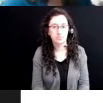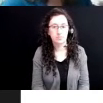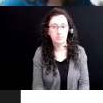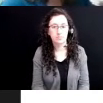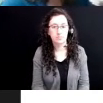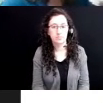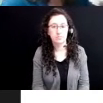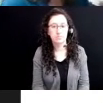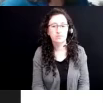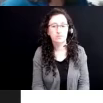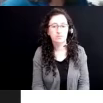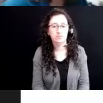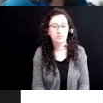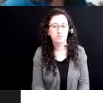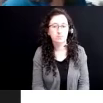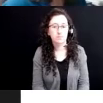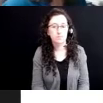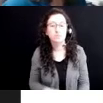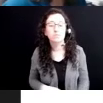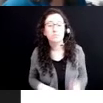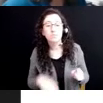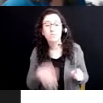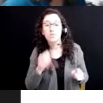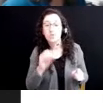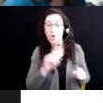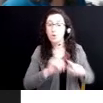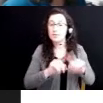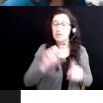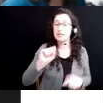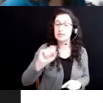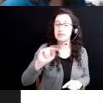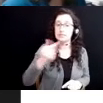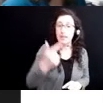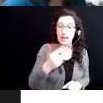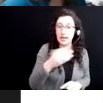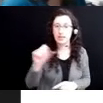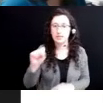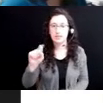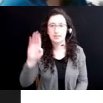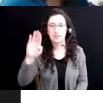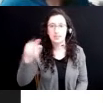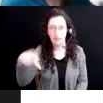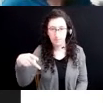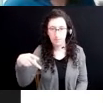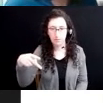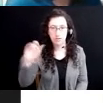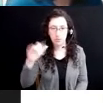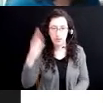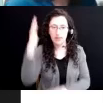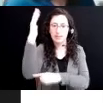snags, dead and dying trees, stumps, which is basically a short snag. A